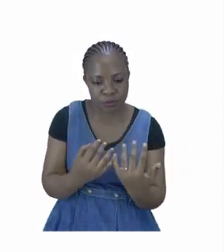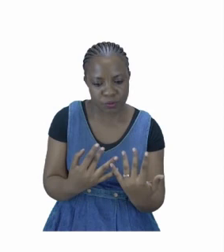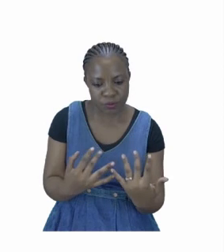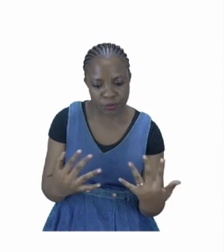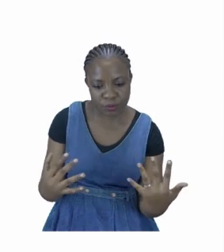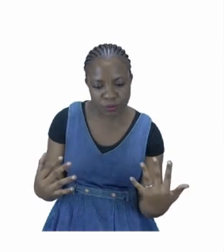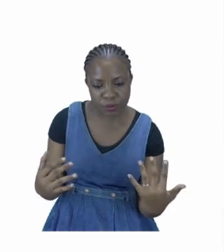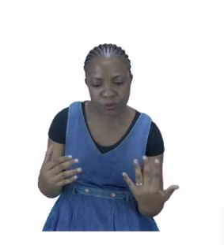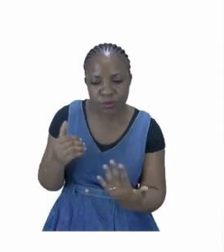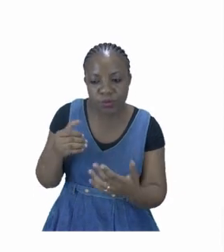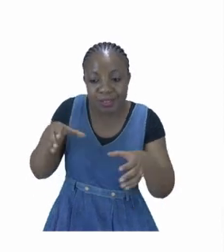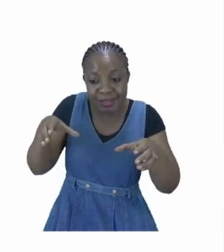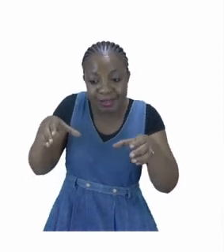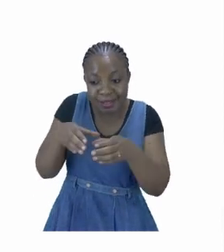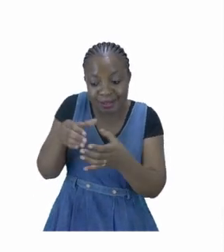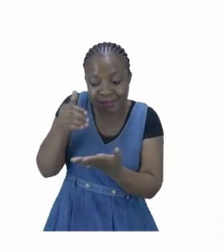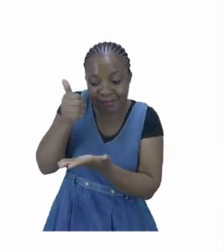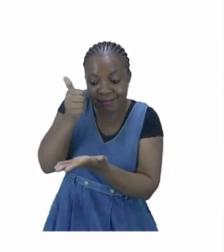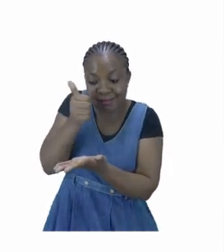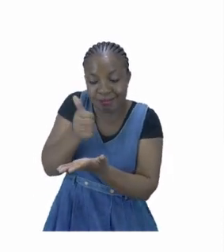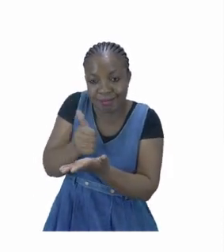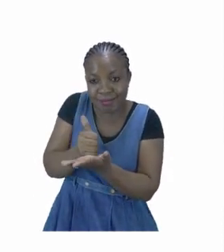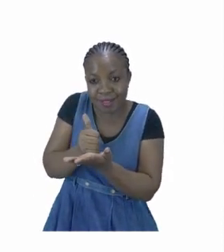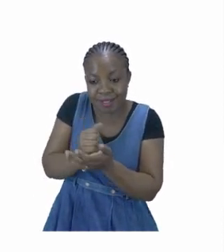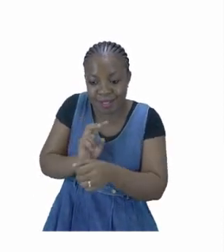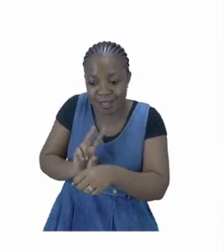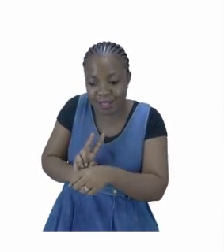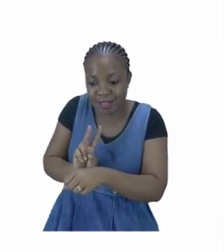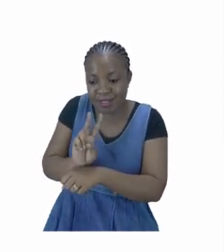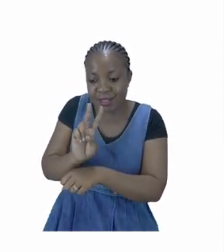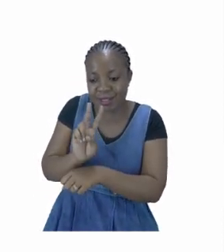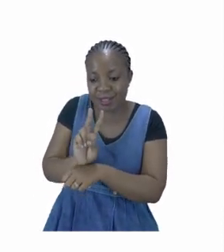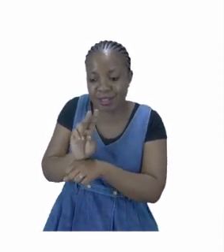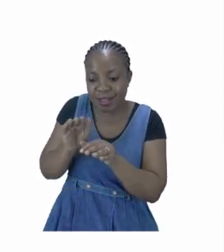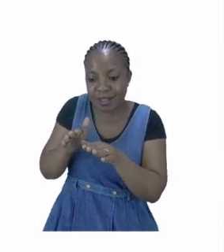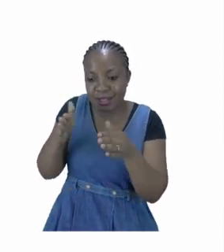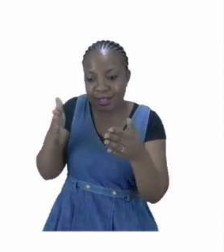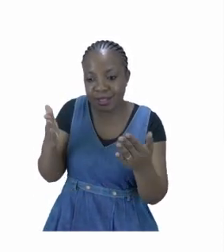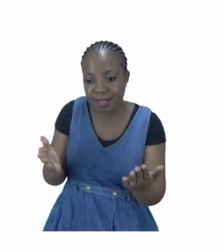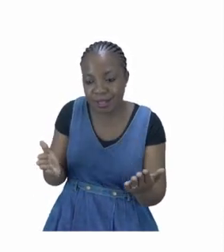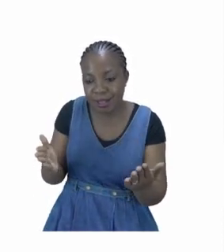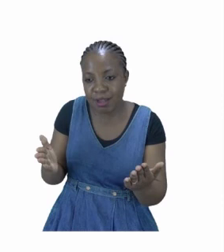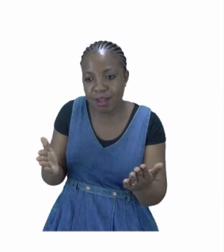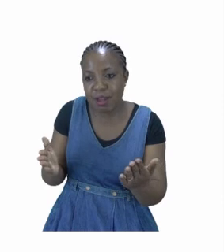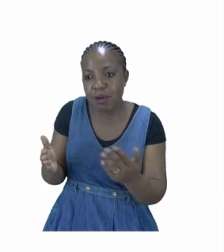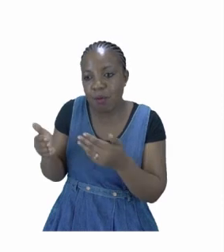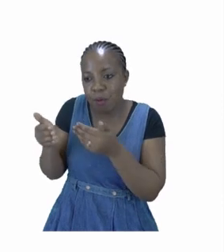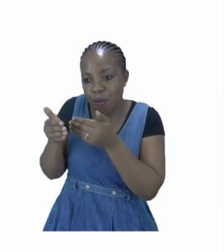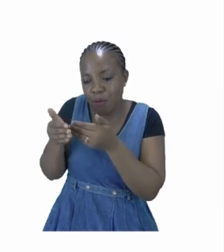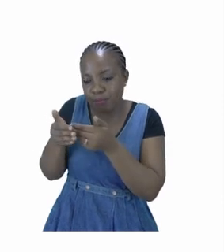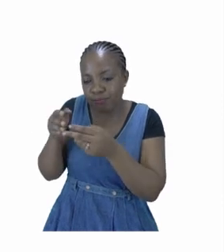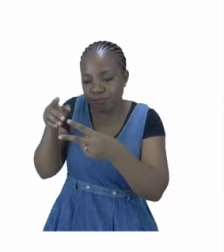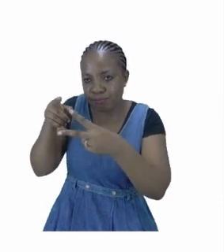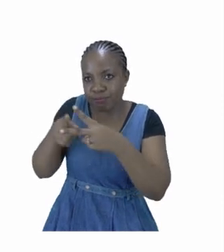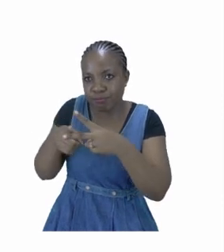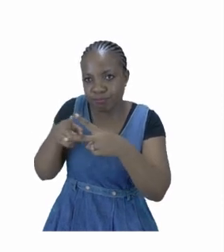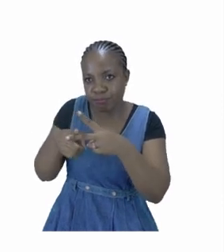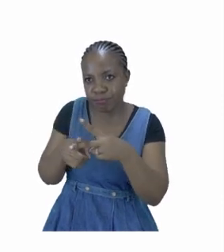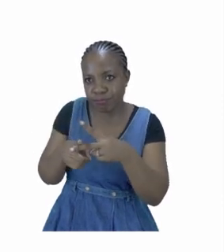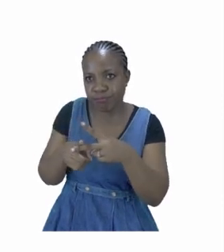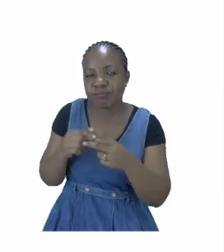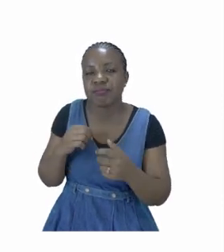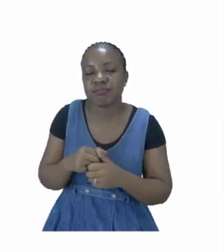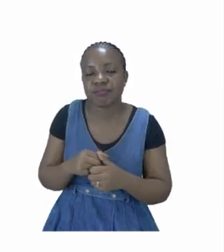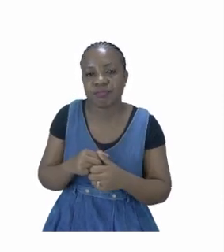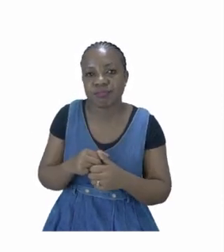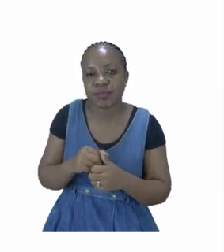the second table next to the window. Mrs. Roper is a